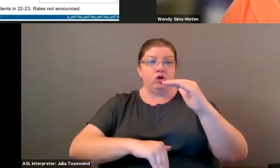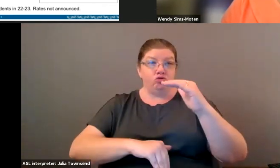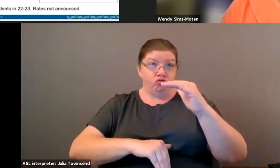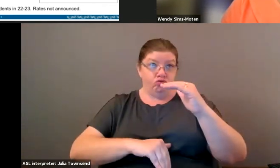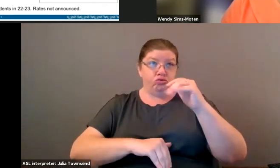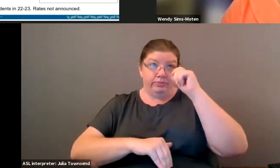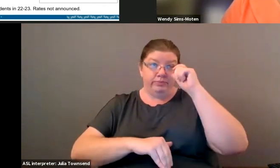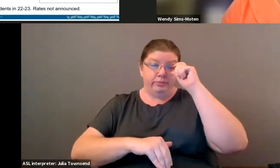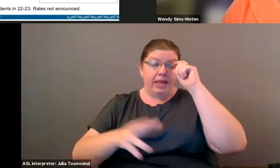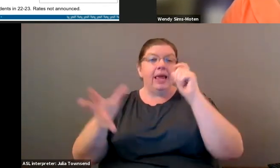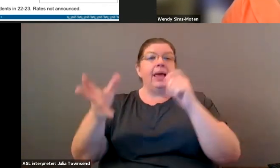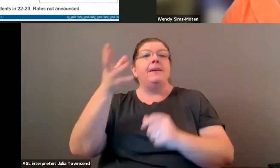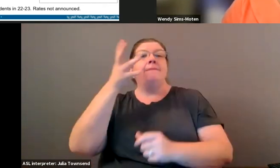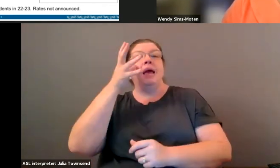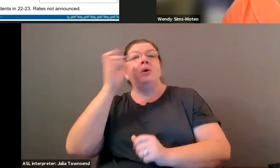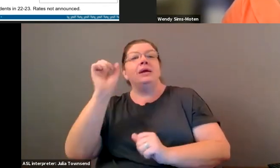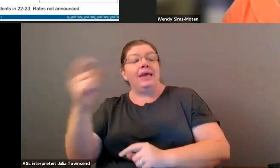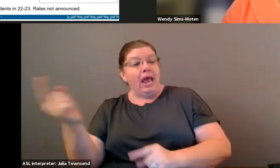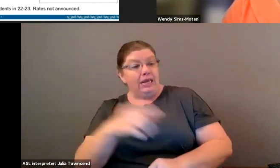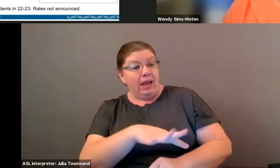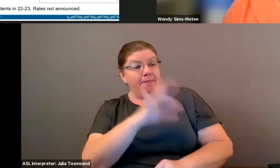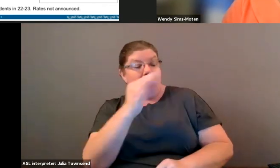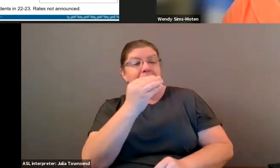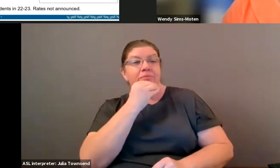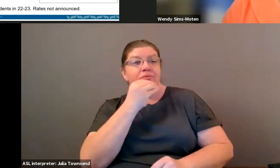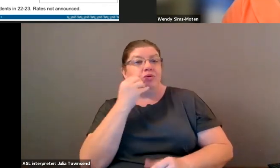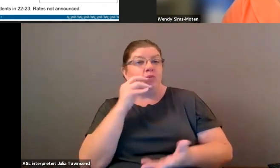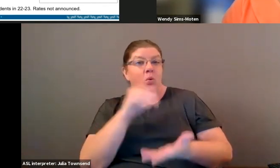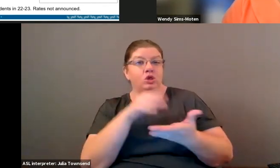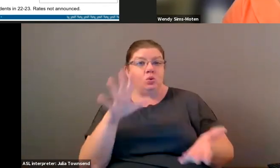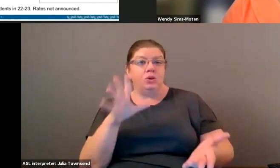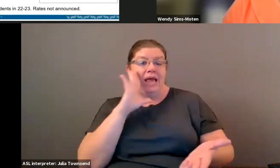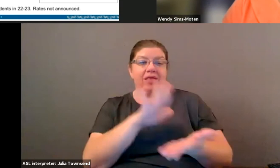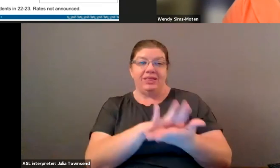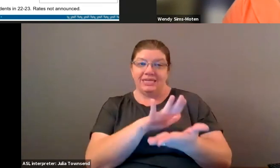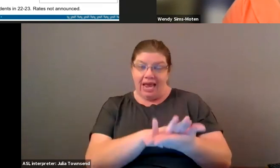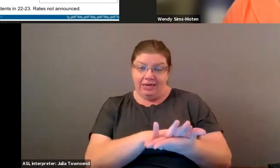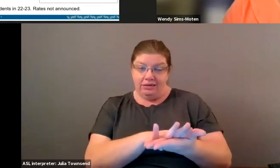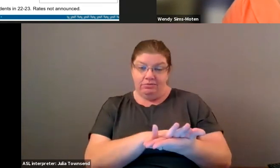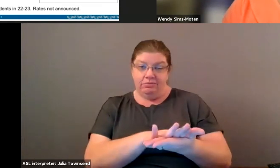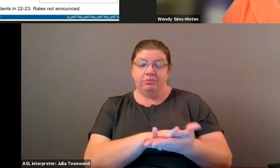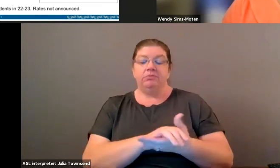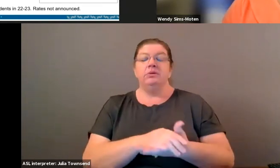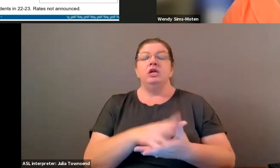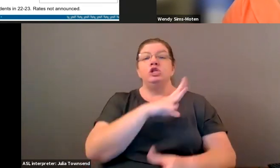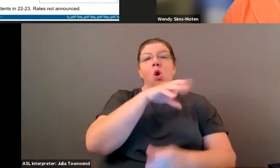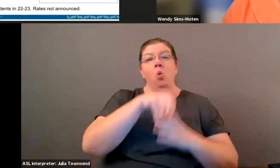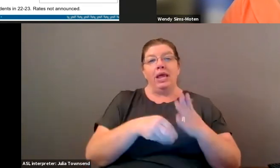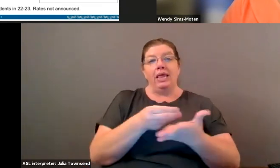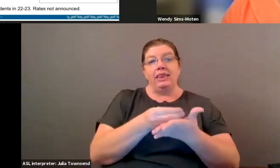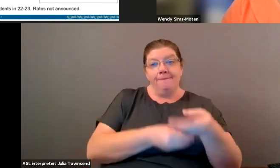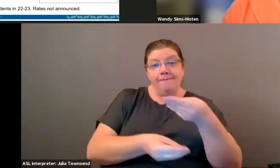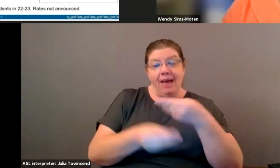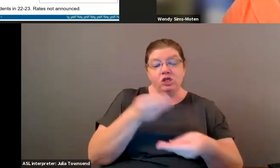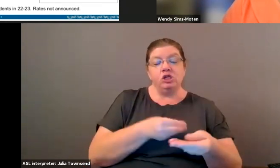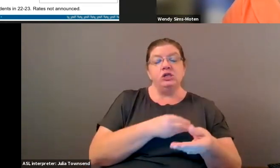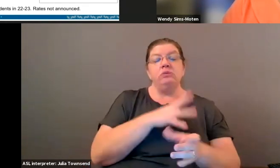A parent can pick up the food for a student at the site. So in the budget, there was money that